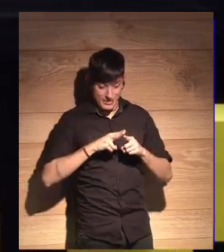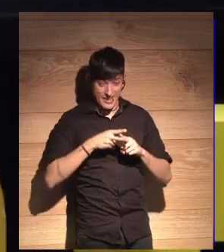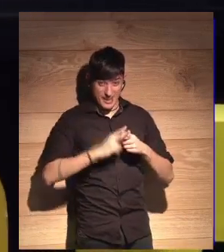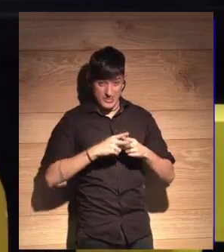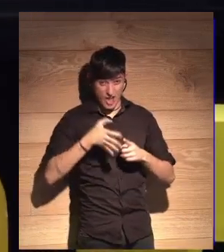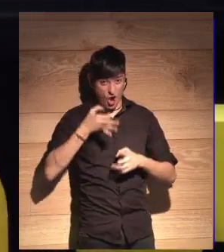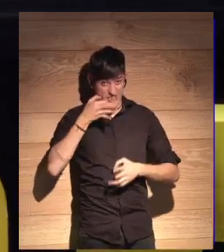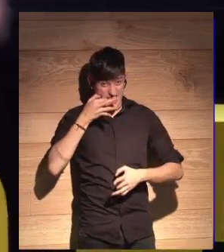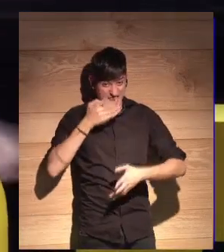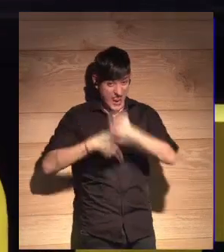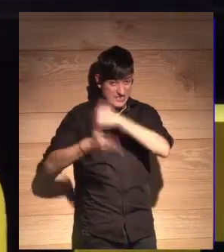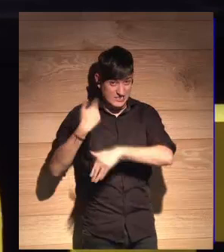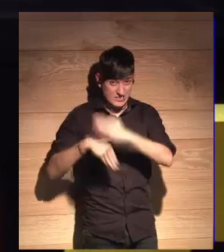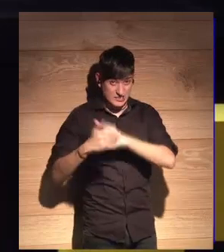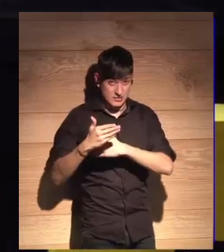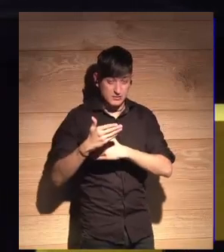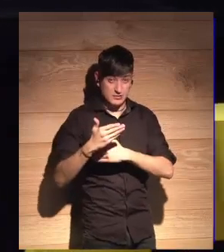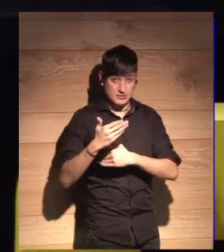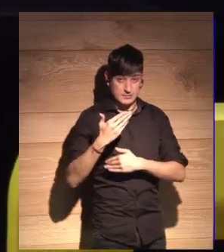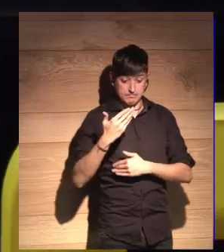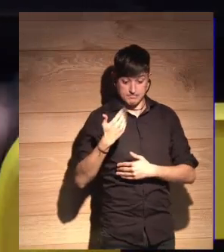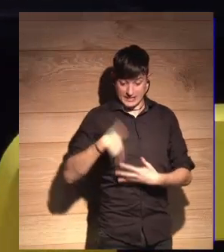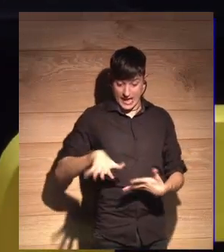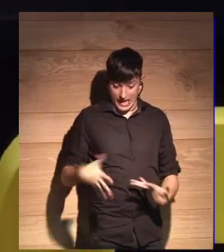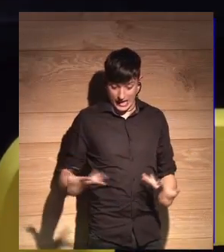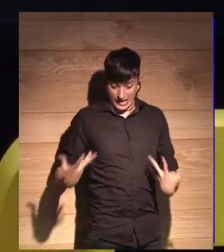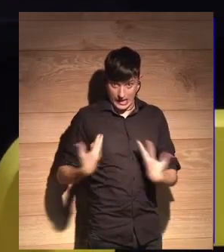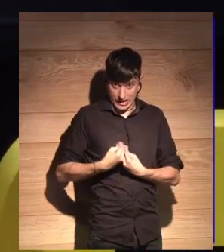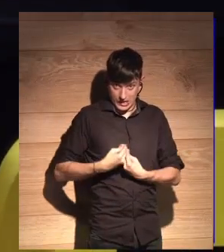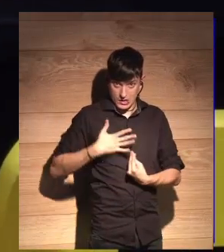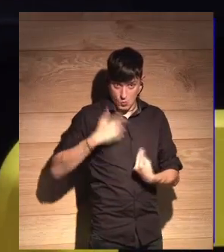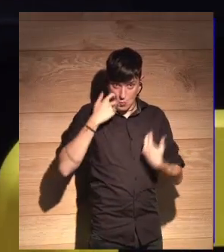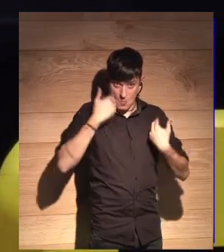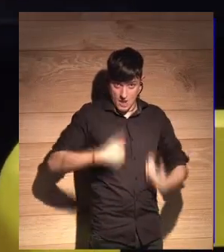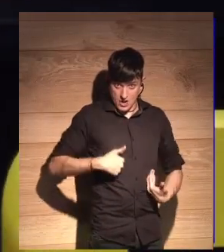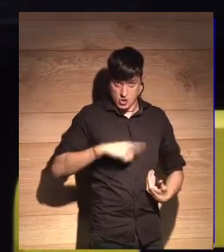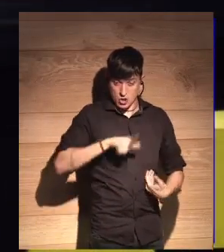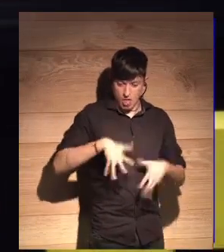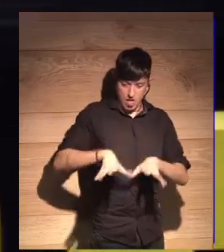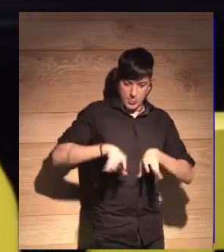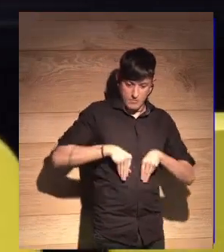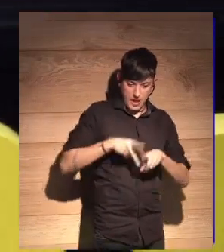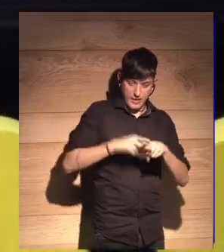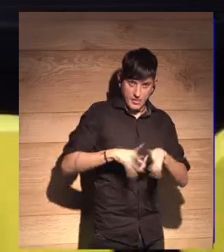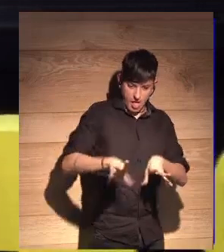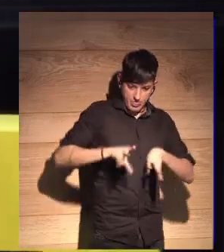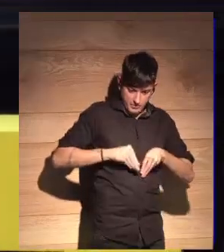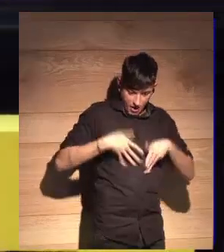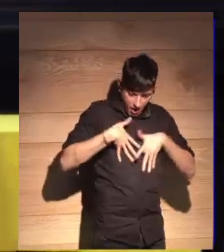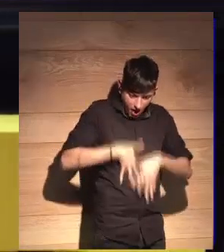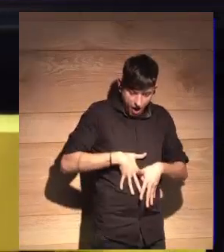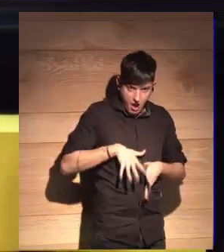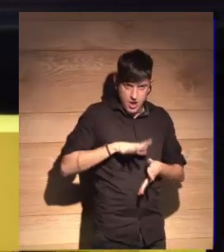as humans. We co-evolved with them. We adopted them, they changed us, we changed them. It was this feedback